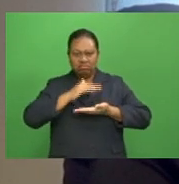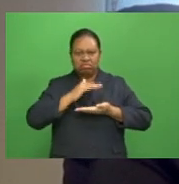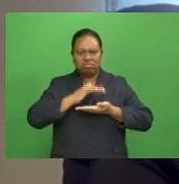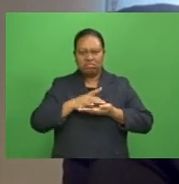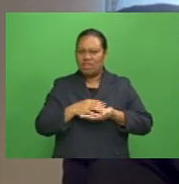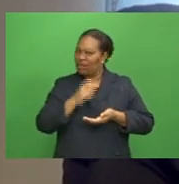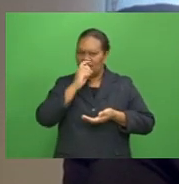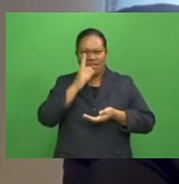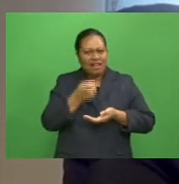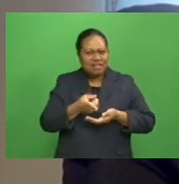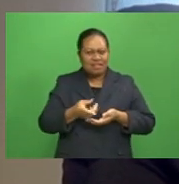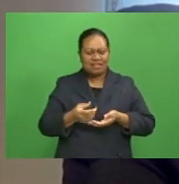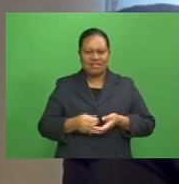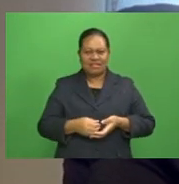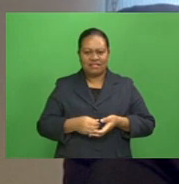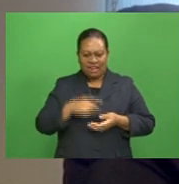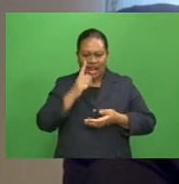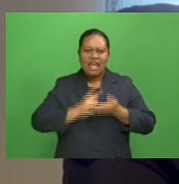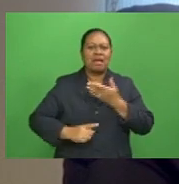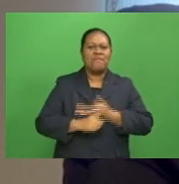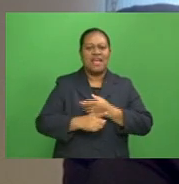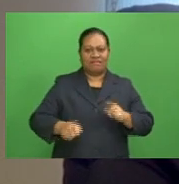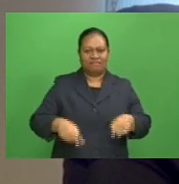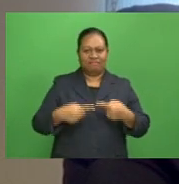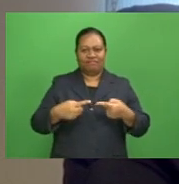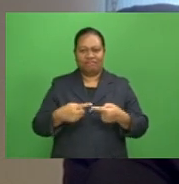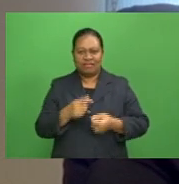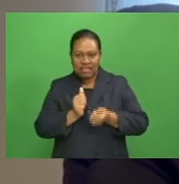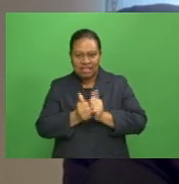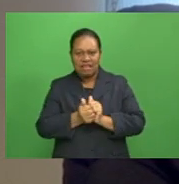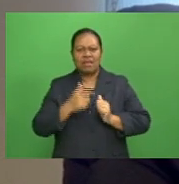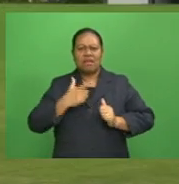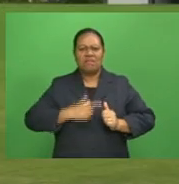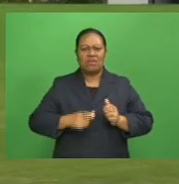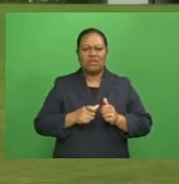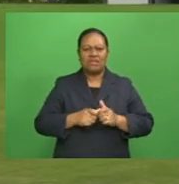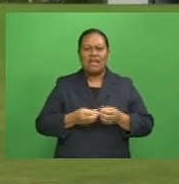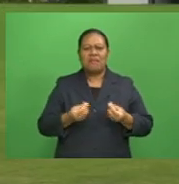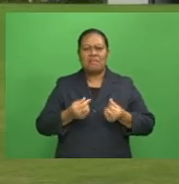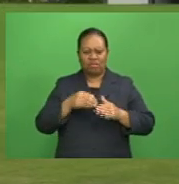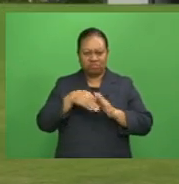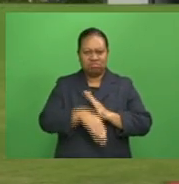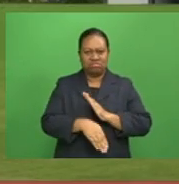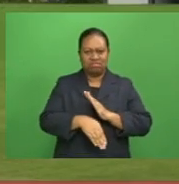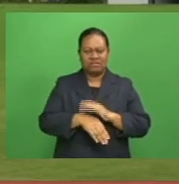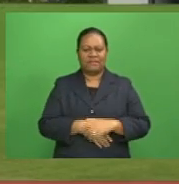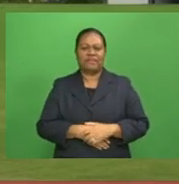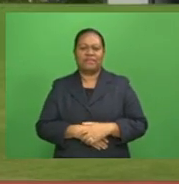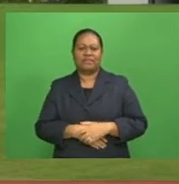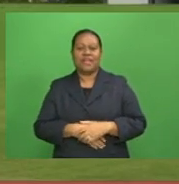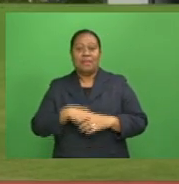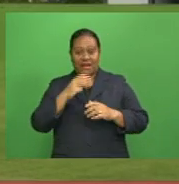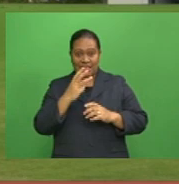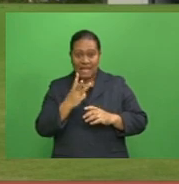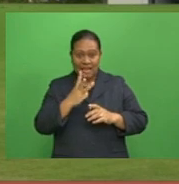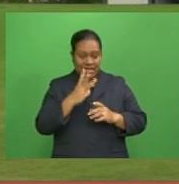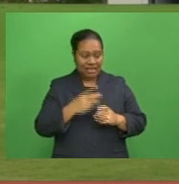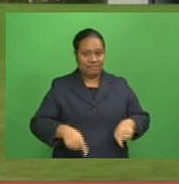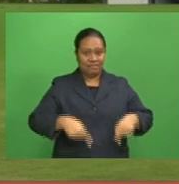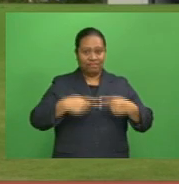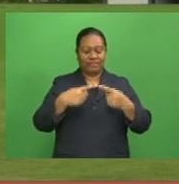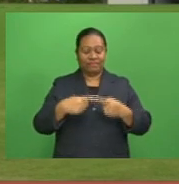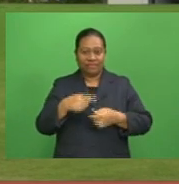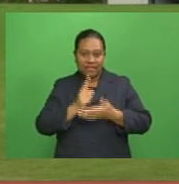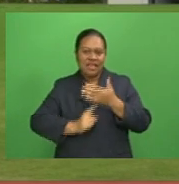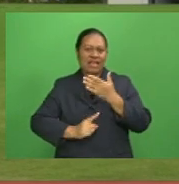we'll not be able to have the tournaments. It's a huge cost. Yusuf adds, apart from the three major tournaments, the